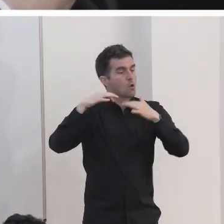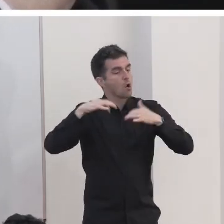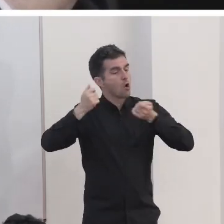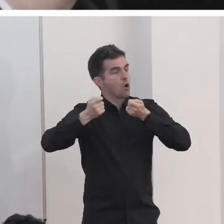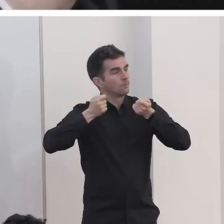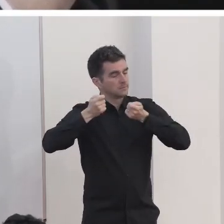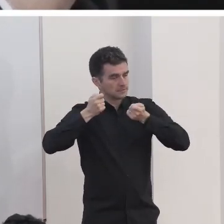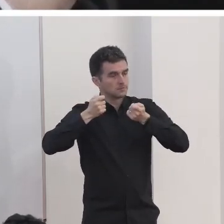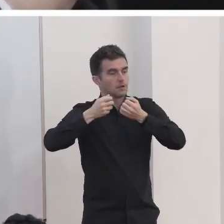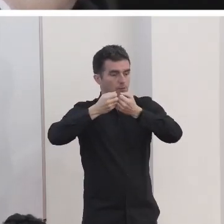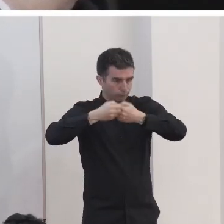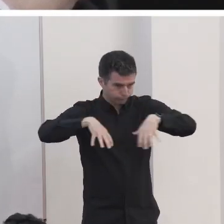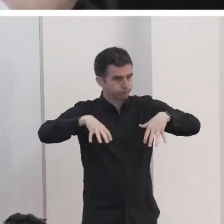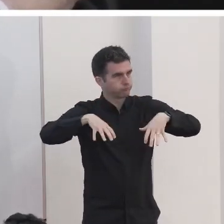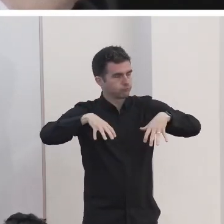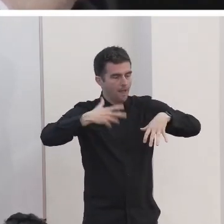in,